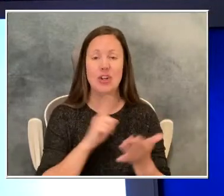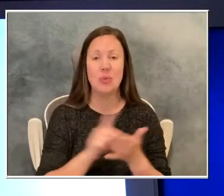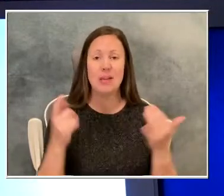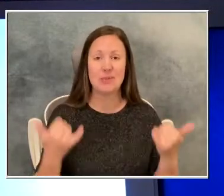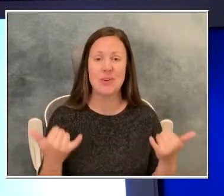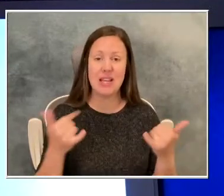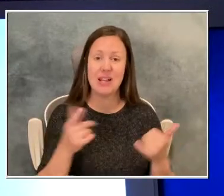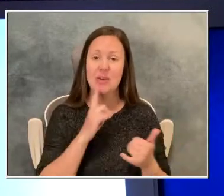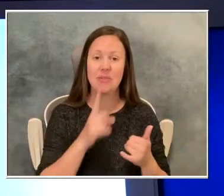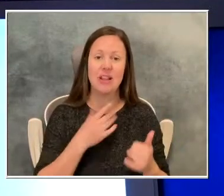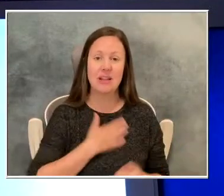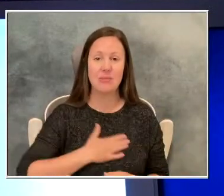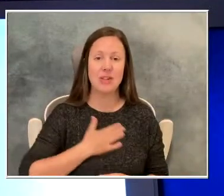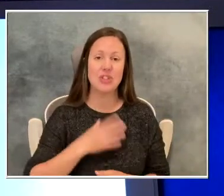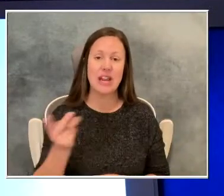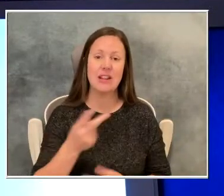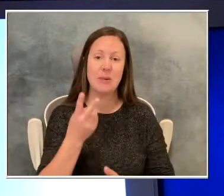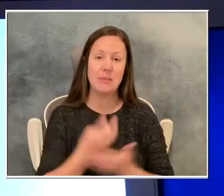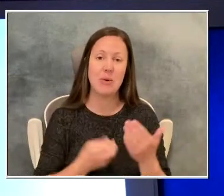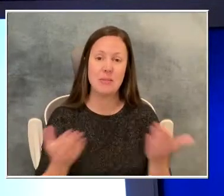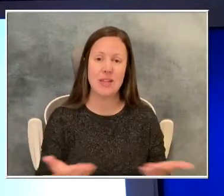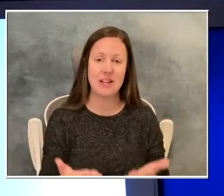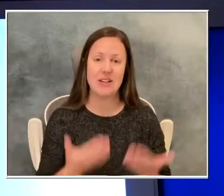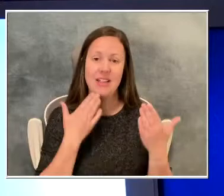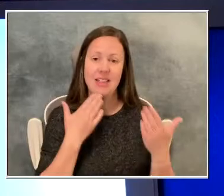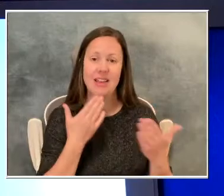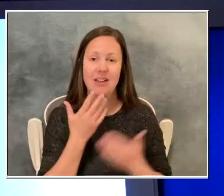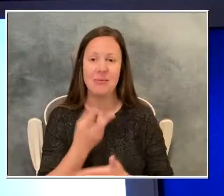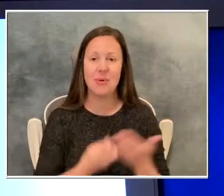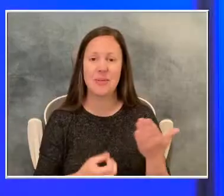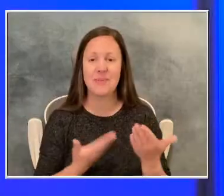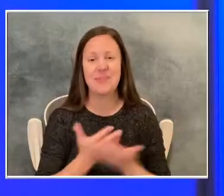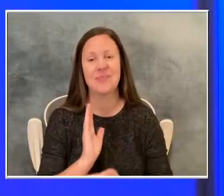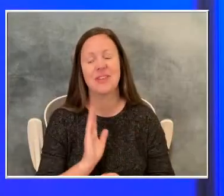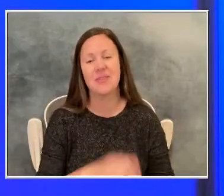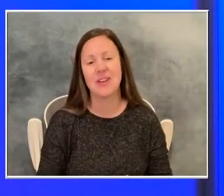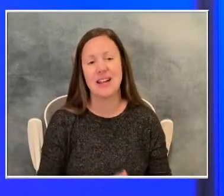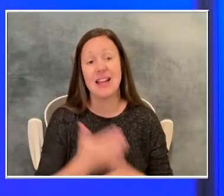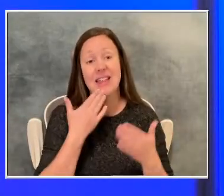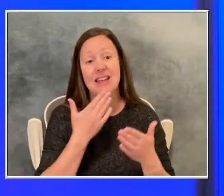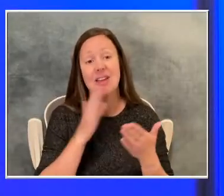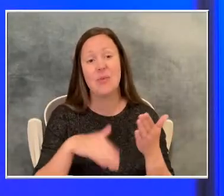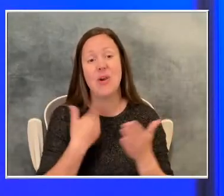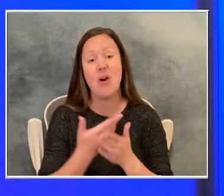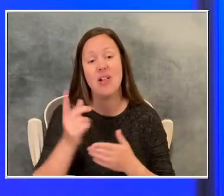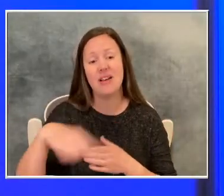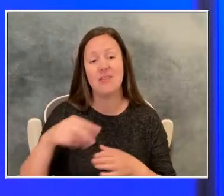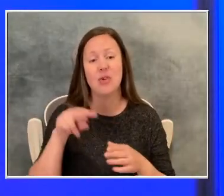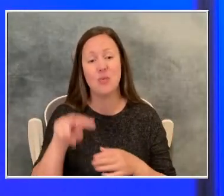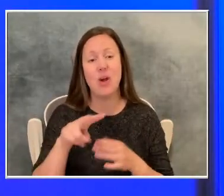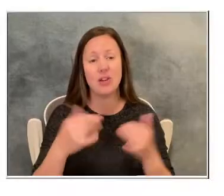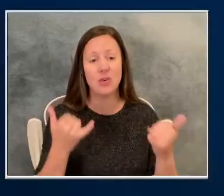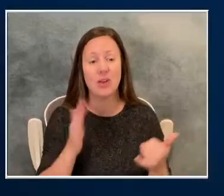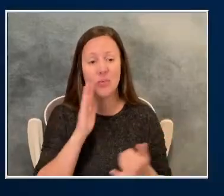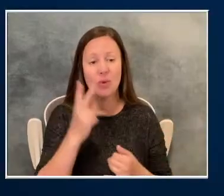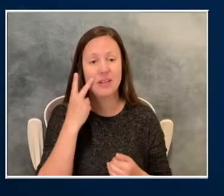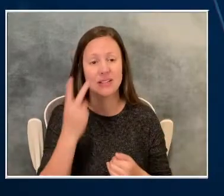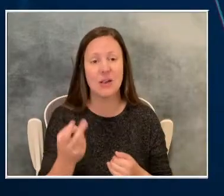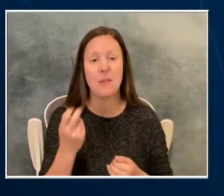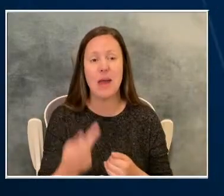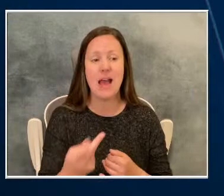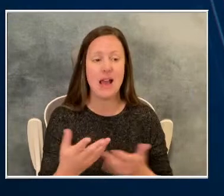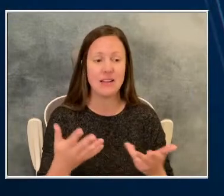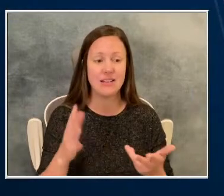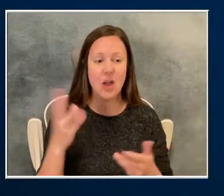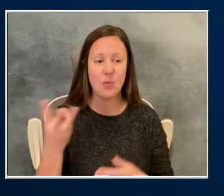you. Appreciate you as well. Thank you. Okay, thank you both. Thank all right, you. thanks to our guests. Thanks to all of our viewers for being with us. We will see you back here on Wednesday. Coming up